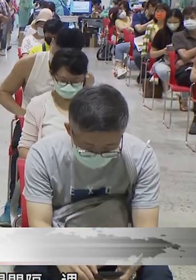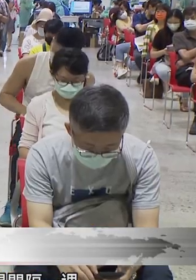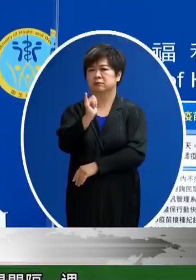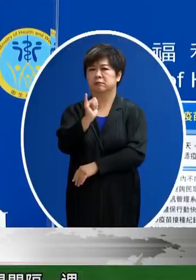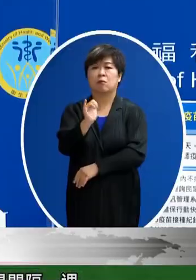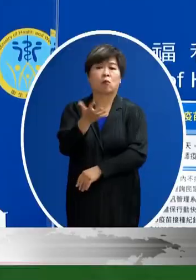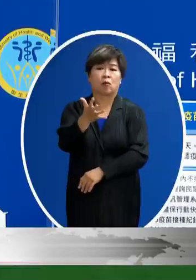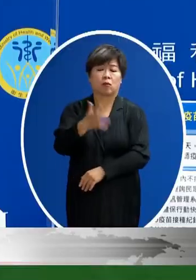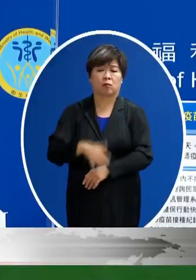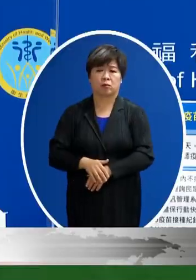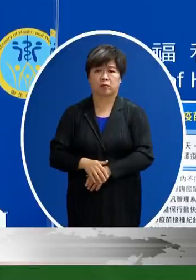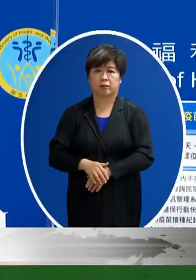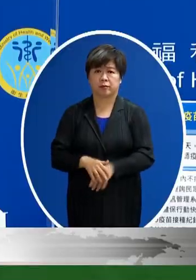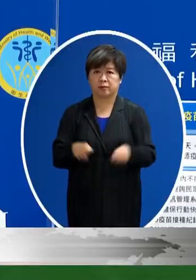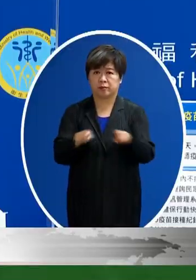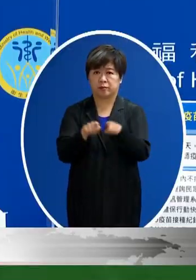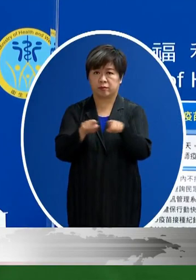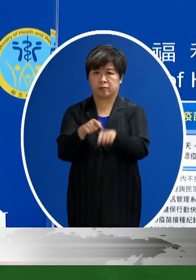separation.